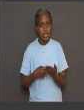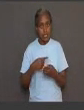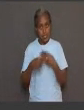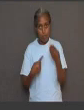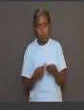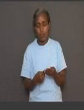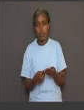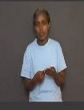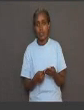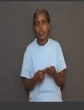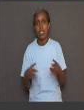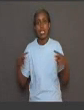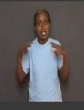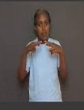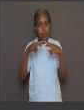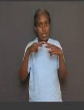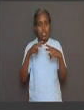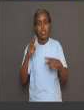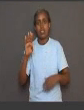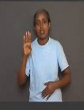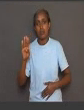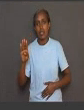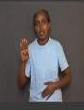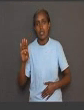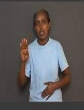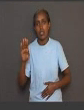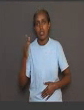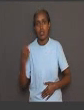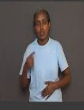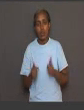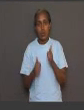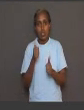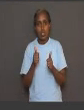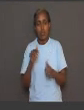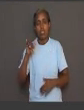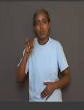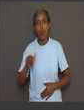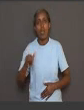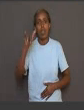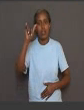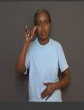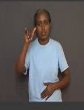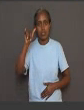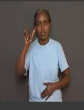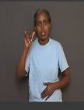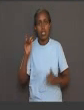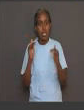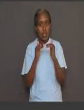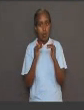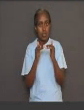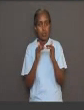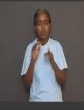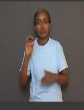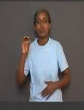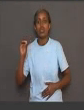Therefore, the vertices at B, which are on the y-axis, are equal